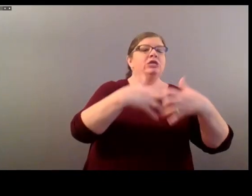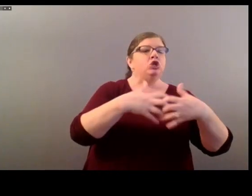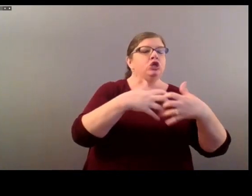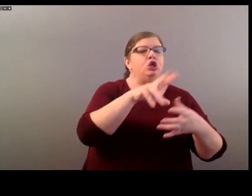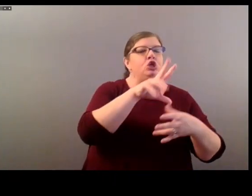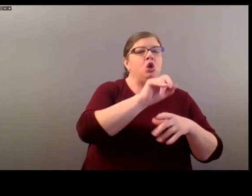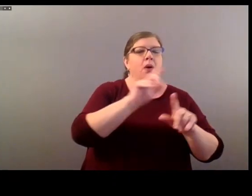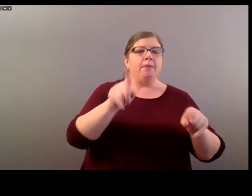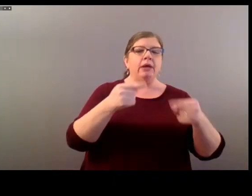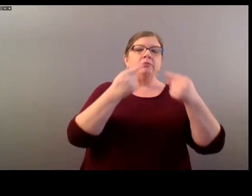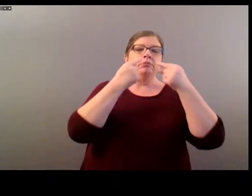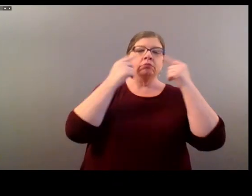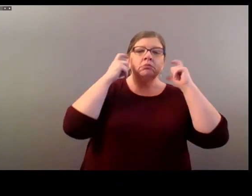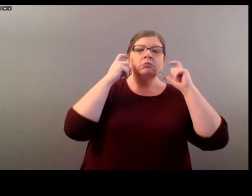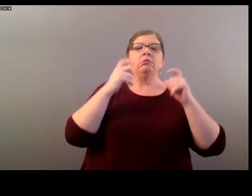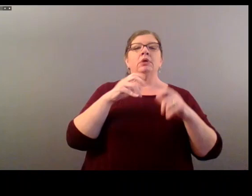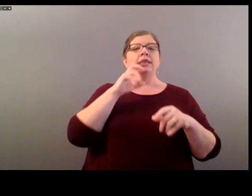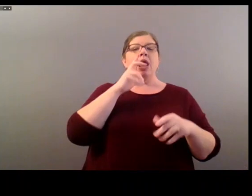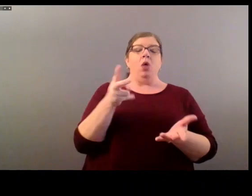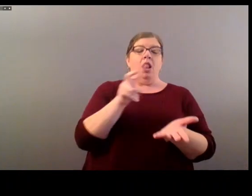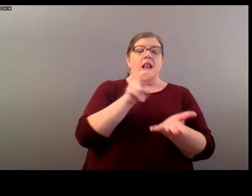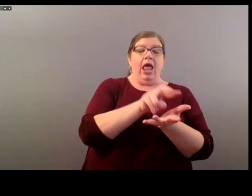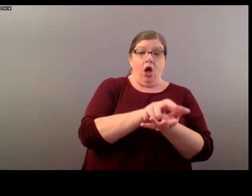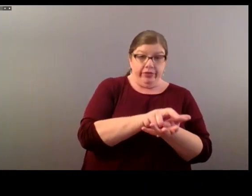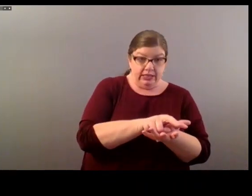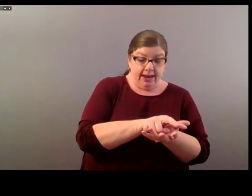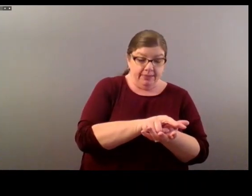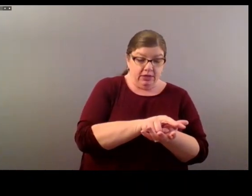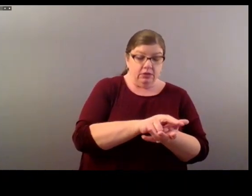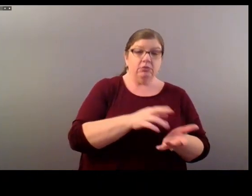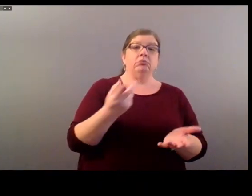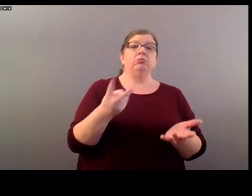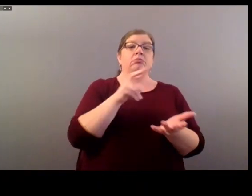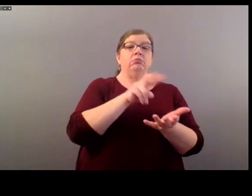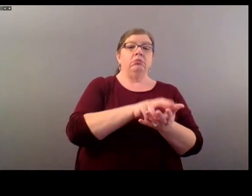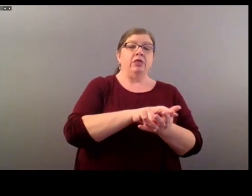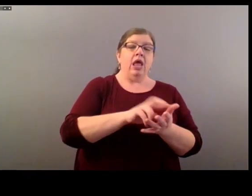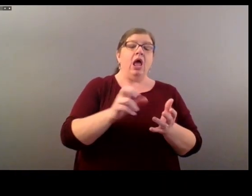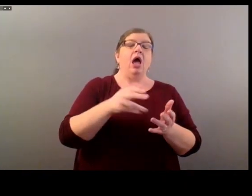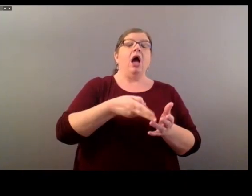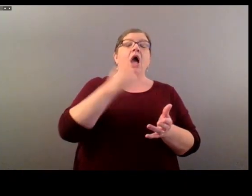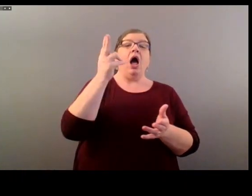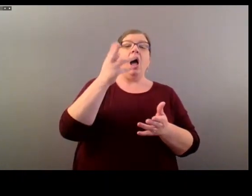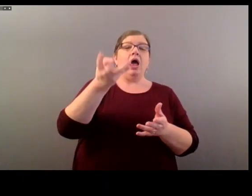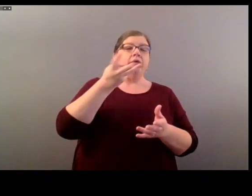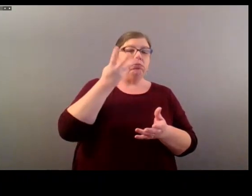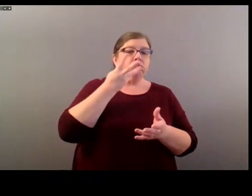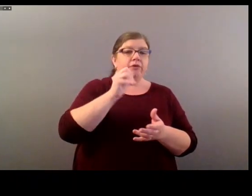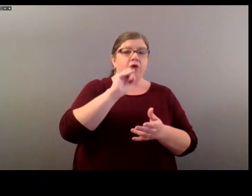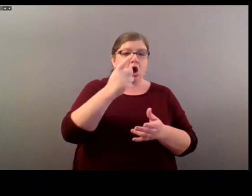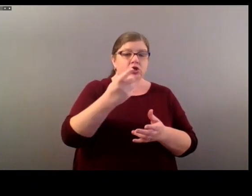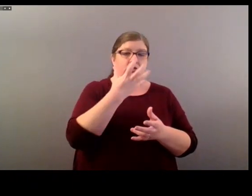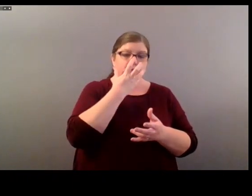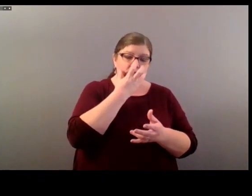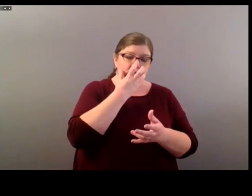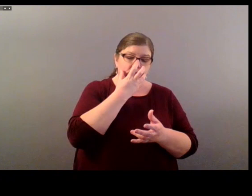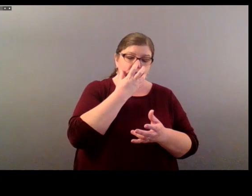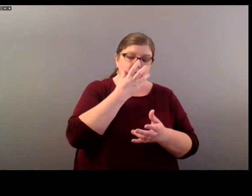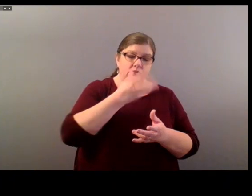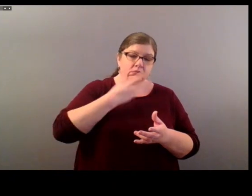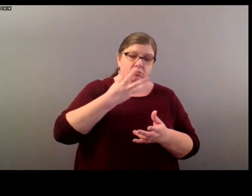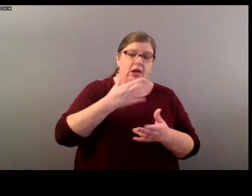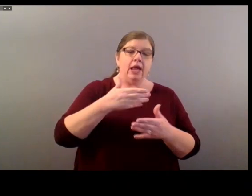but just they lay on their stomach and they have very high flow oxygen, and that keeps, helps the